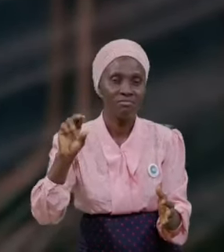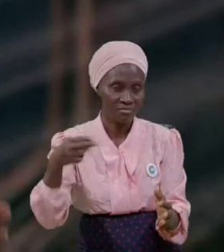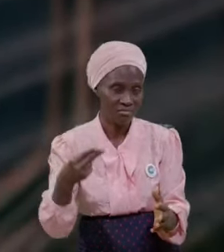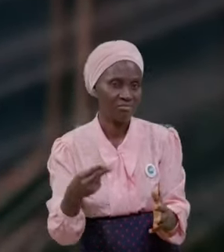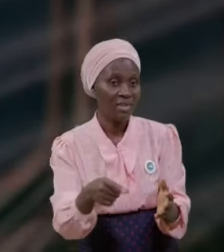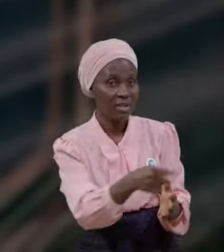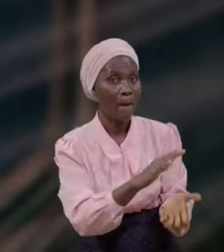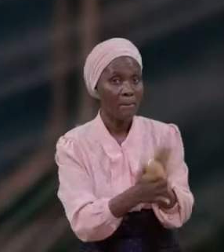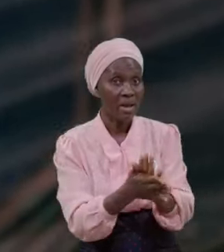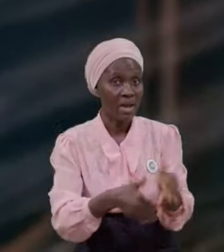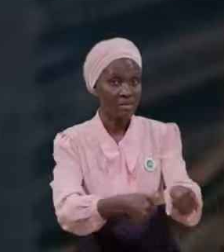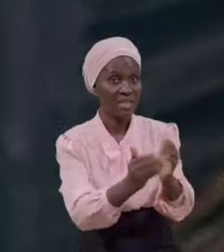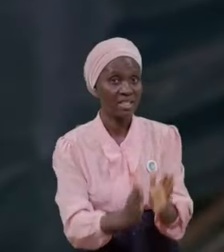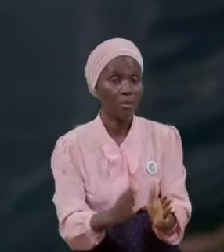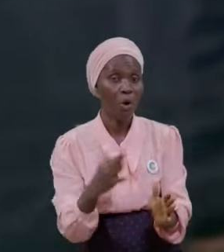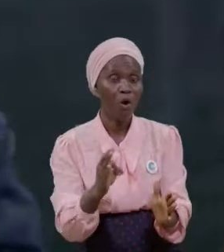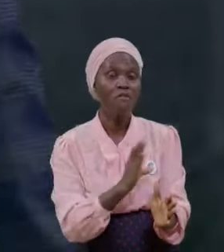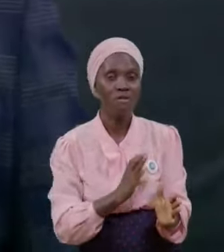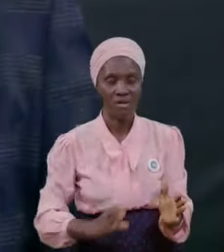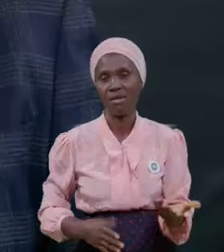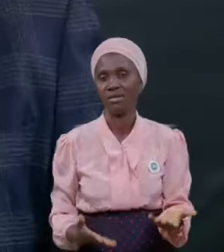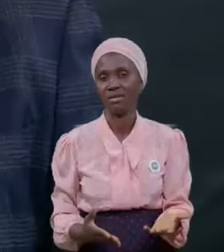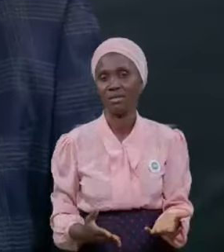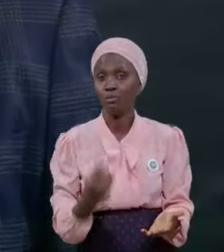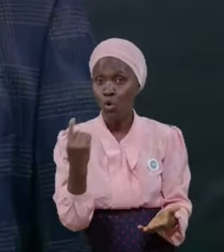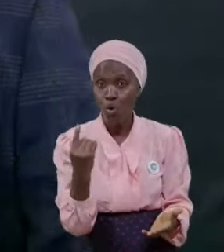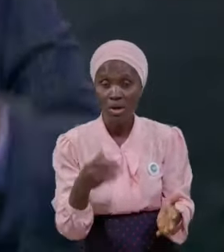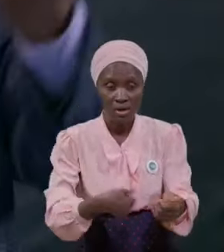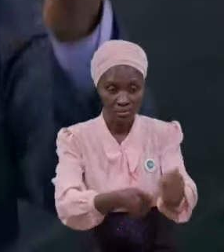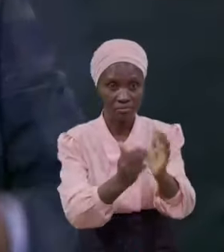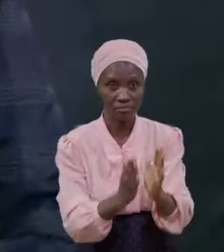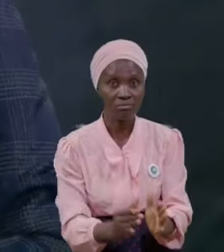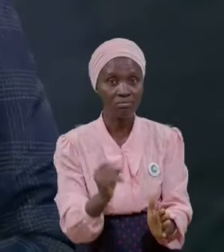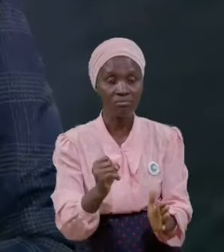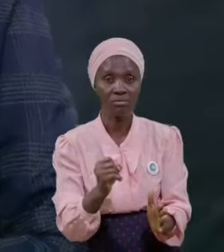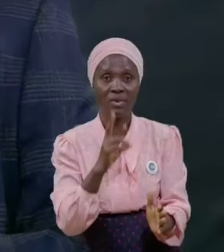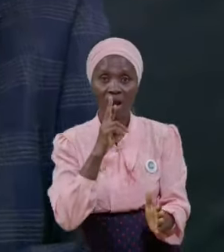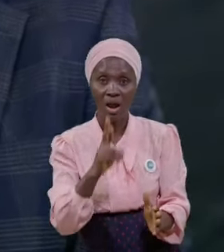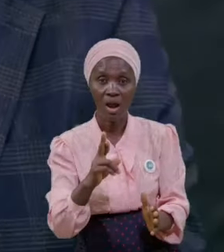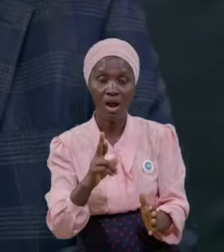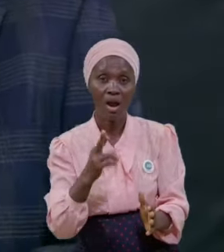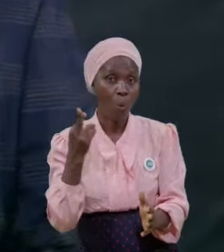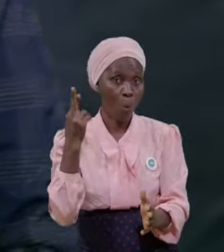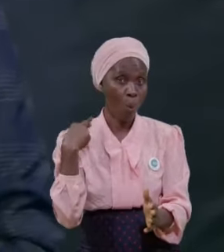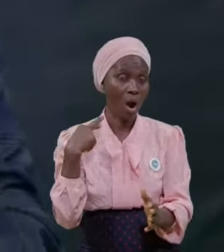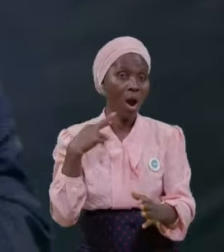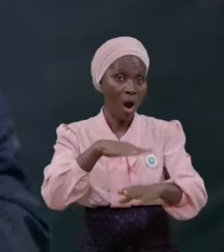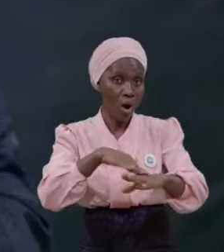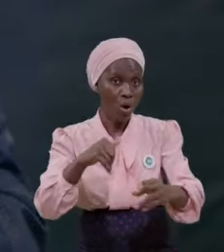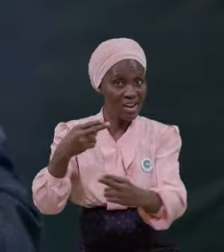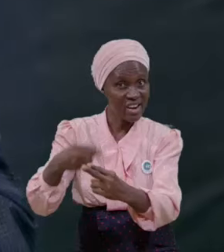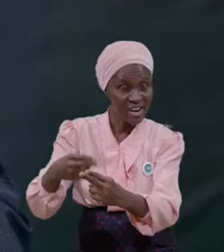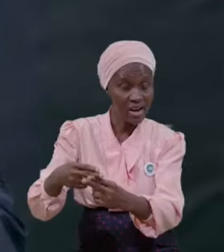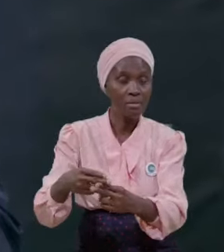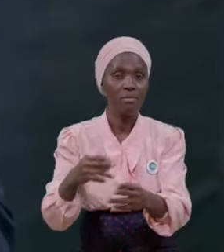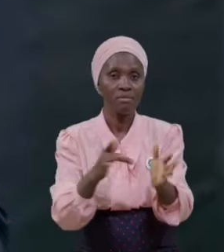the disciples, were called Christians. Those are the actual Christians.